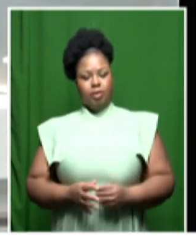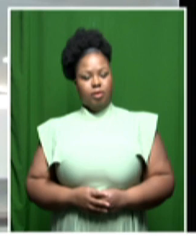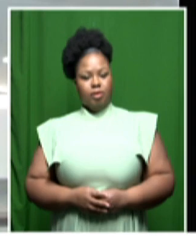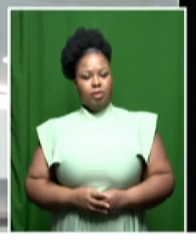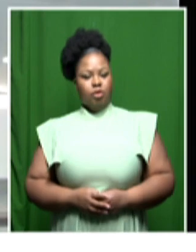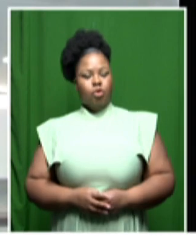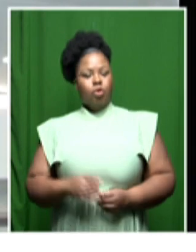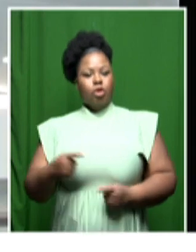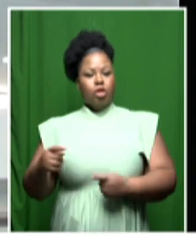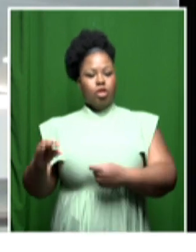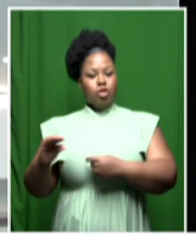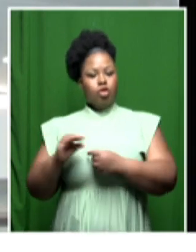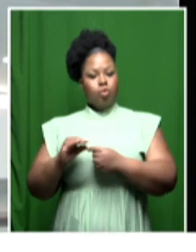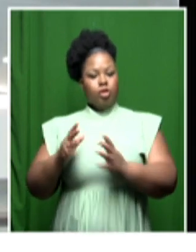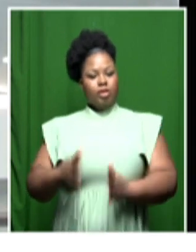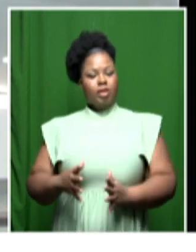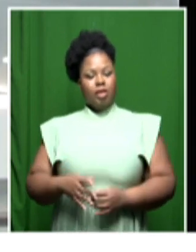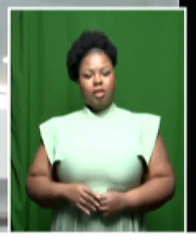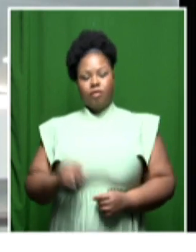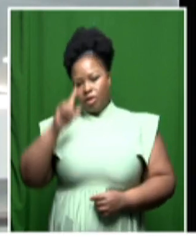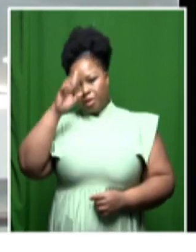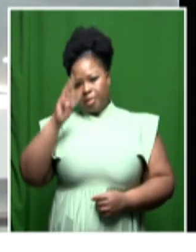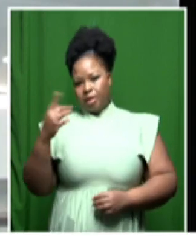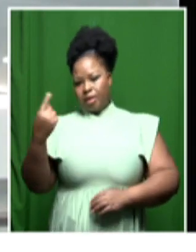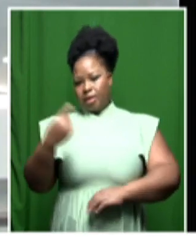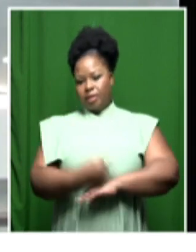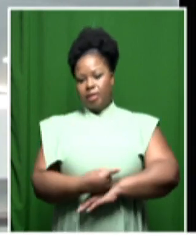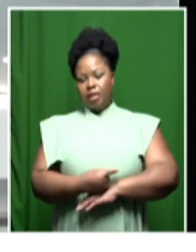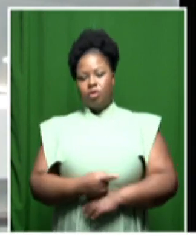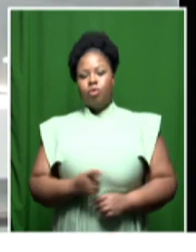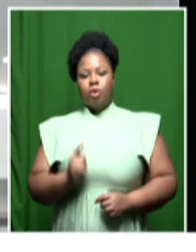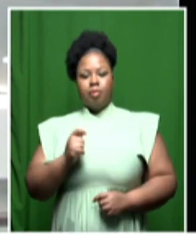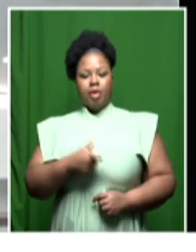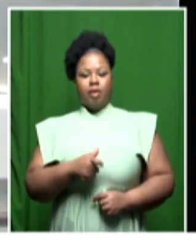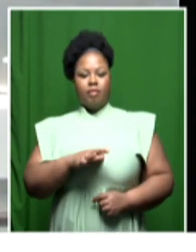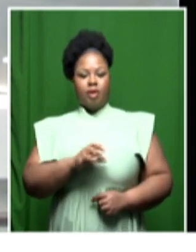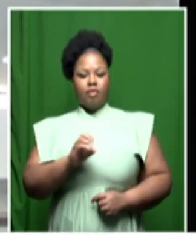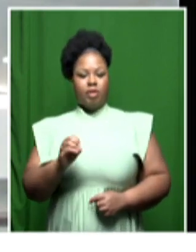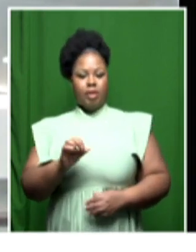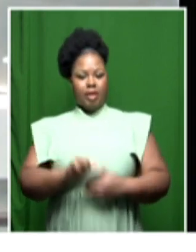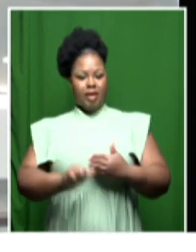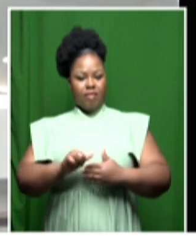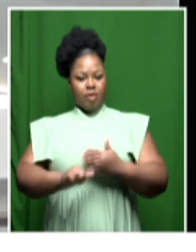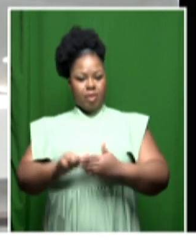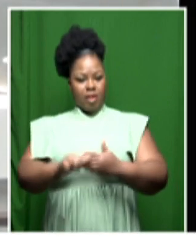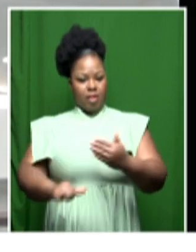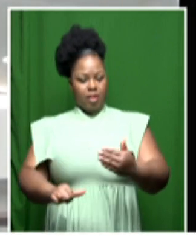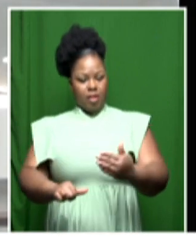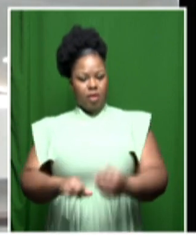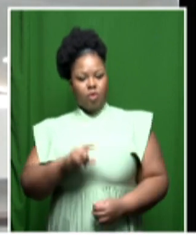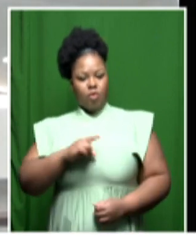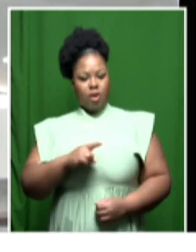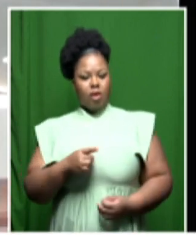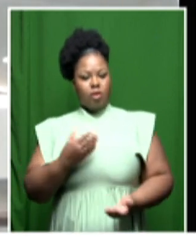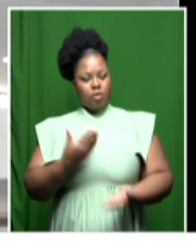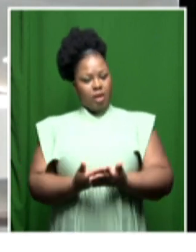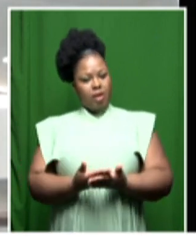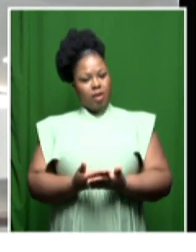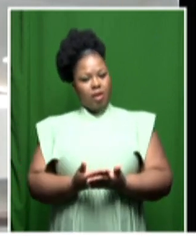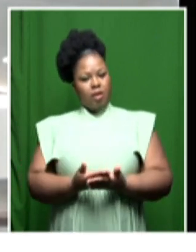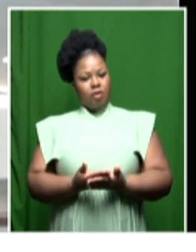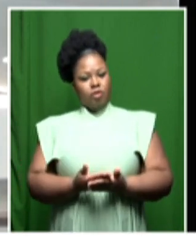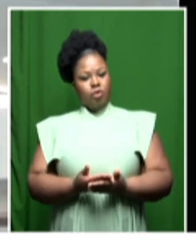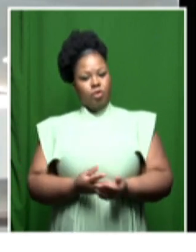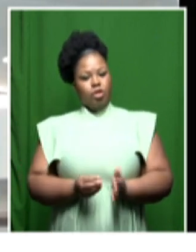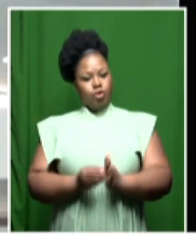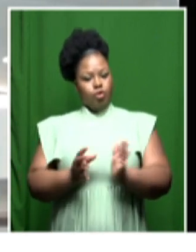So a sponsor, in the case of Mandela Day sponsorship, will pay the 500 Rand per month to gain access for